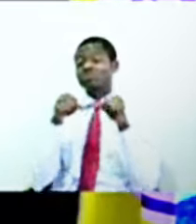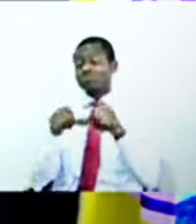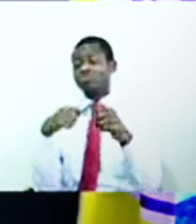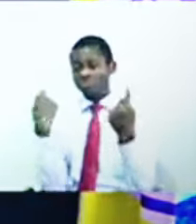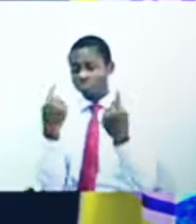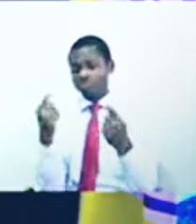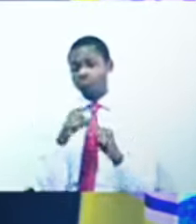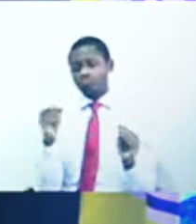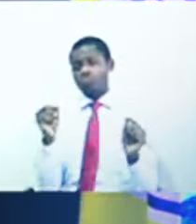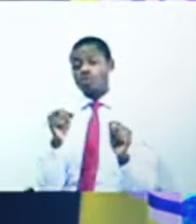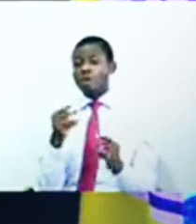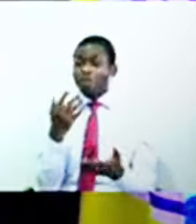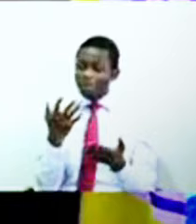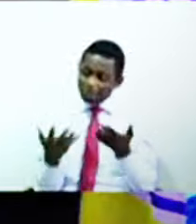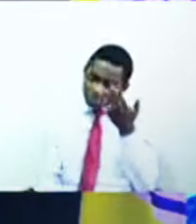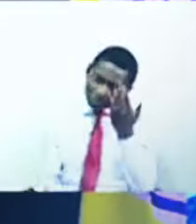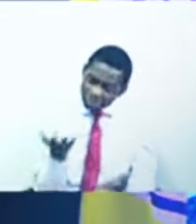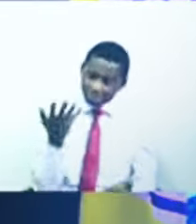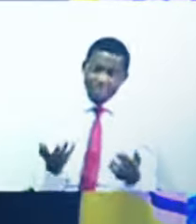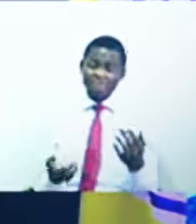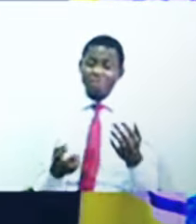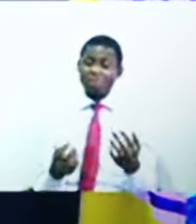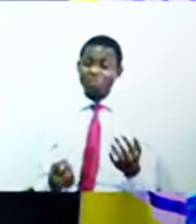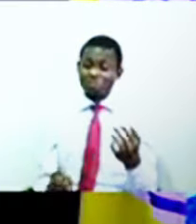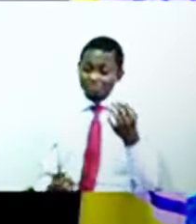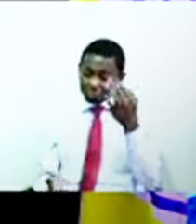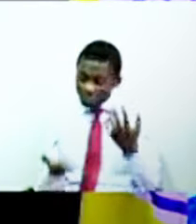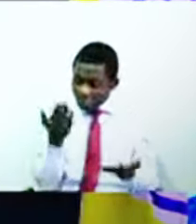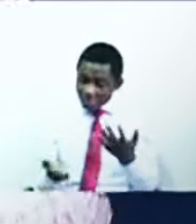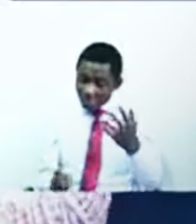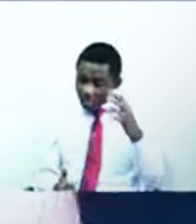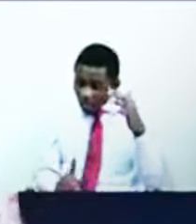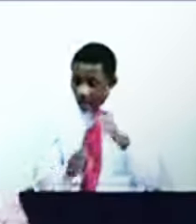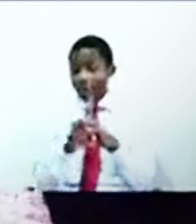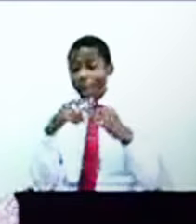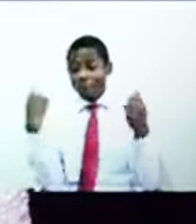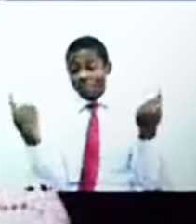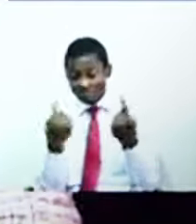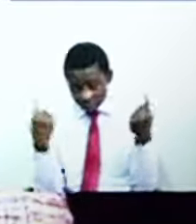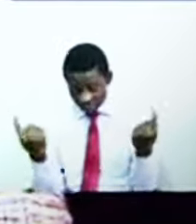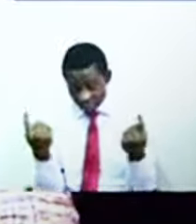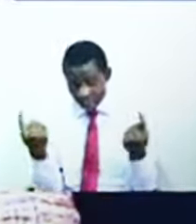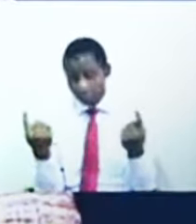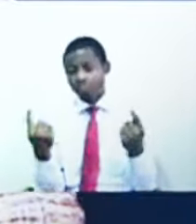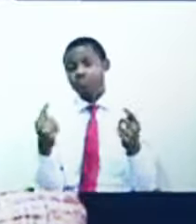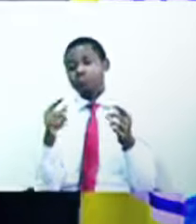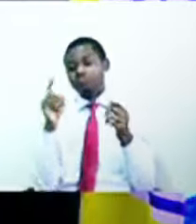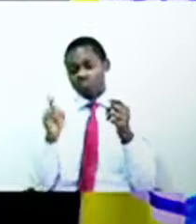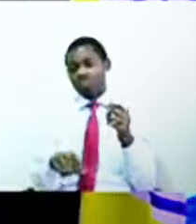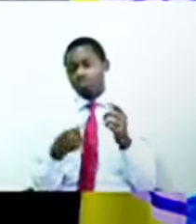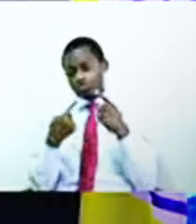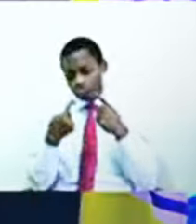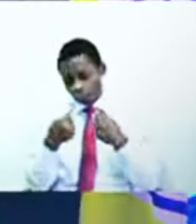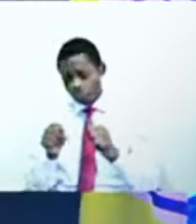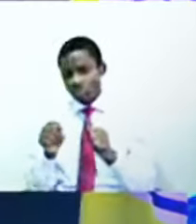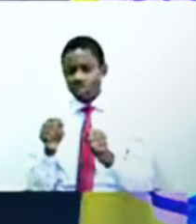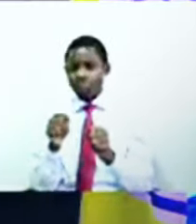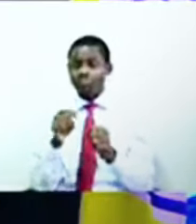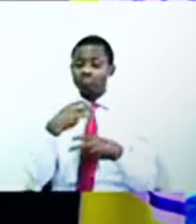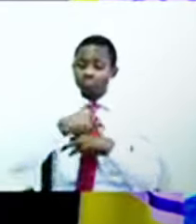If for any means, correct the mistake and live a victorious life